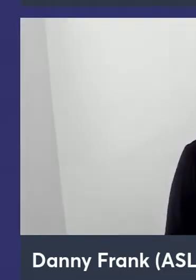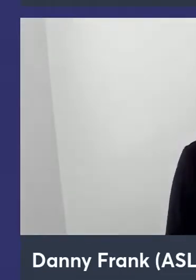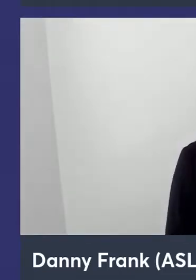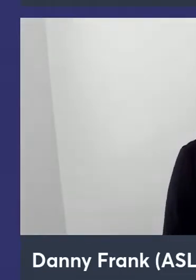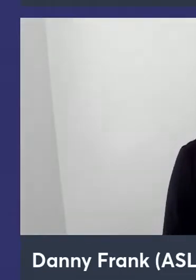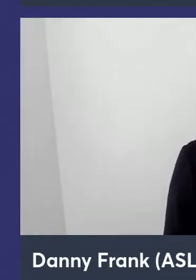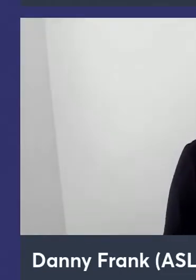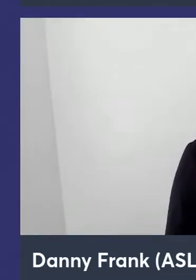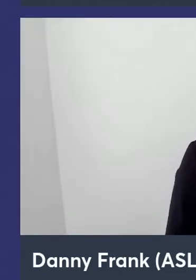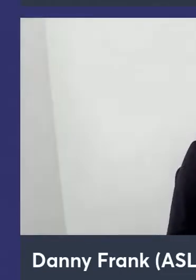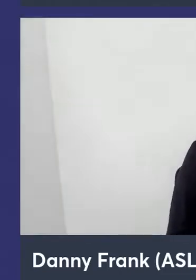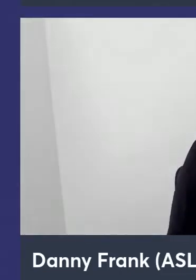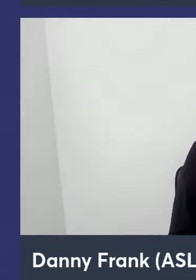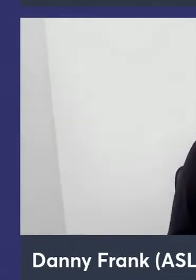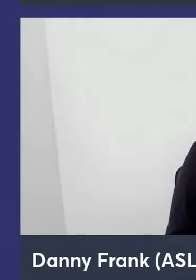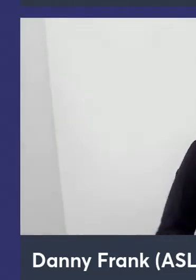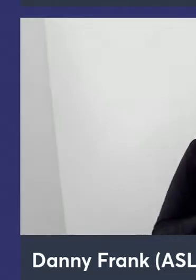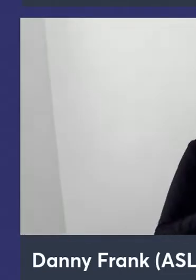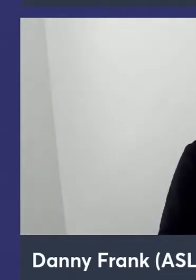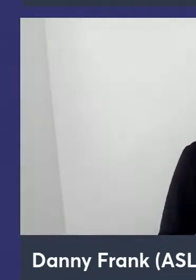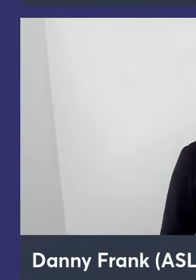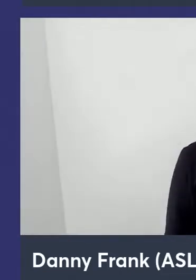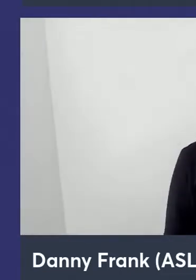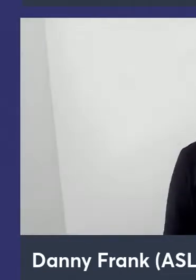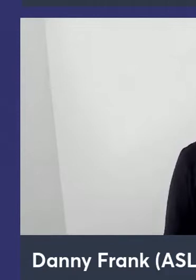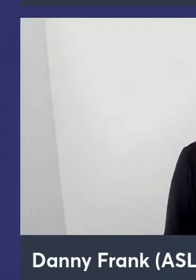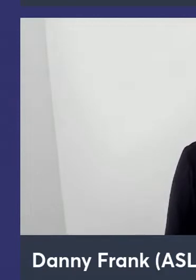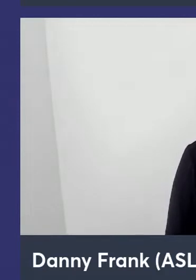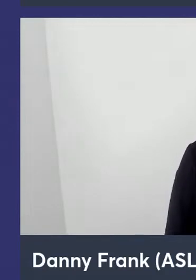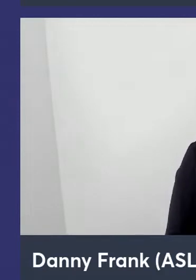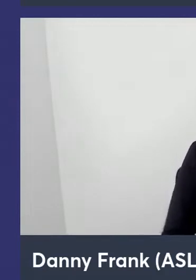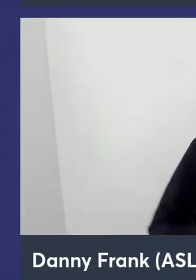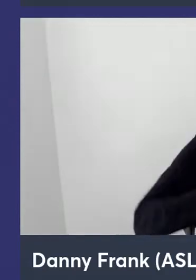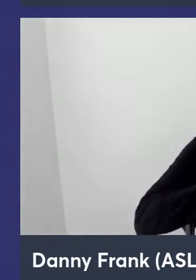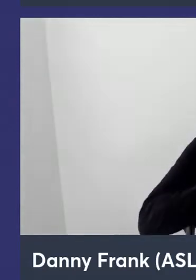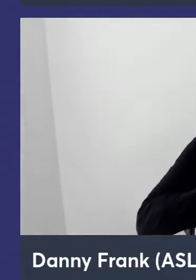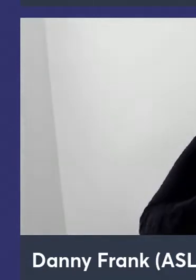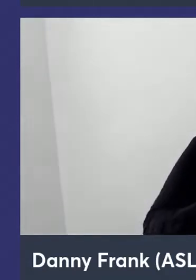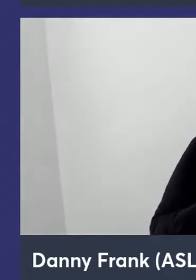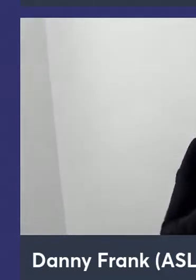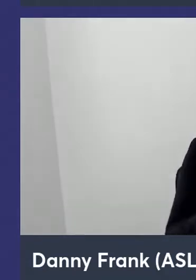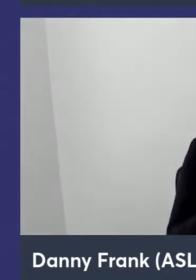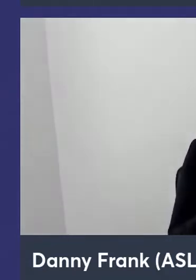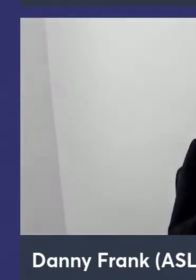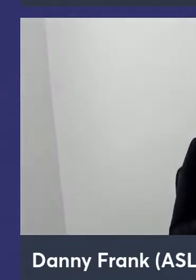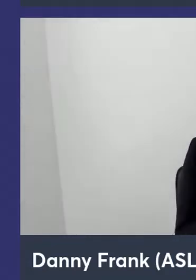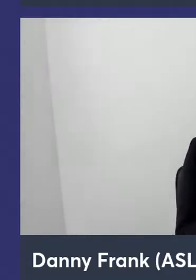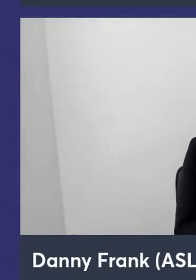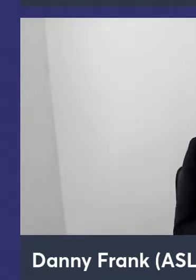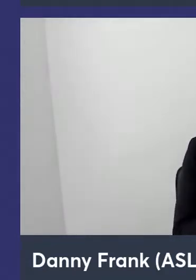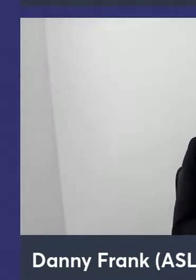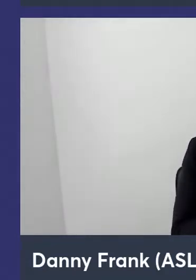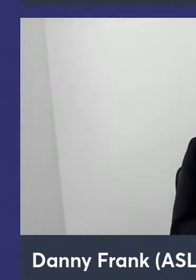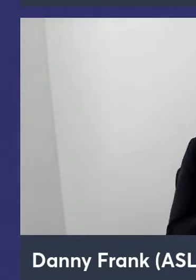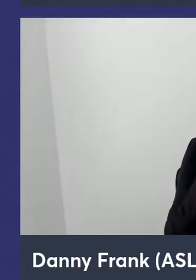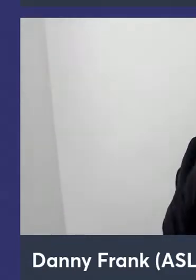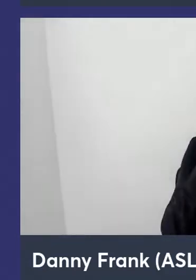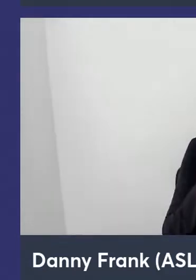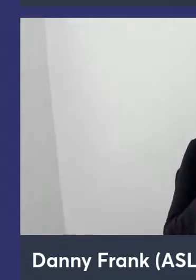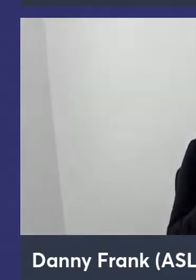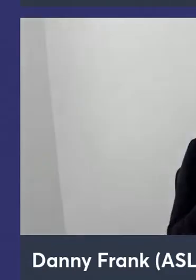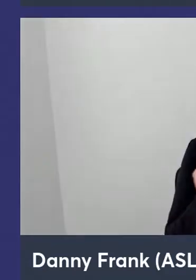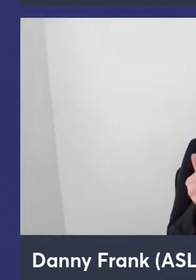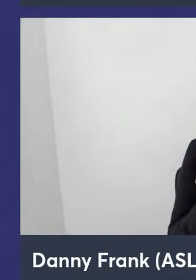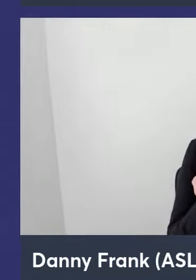what it was performing with HPO. And Ensemble as a technique itself is known to produce very stable models. And so,